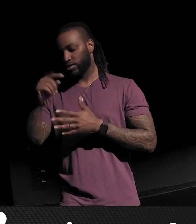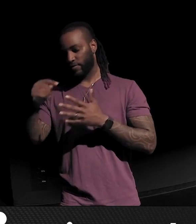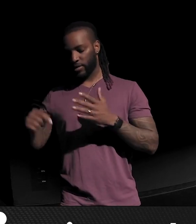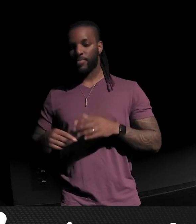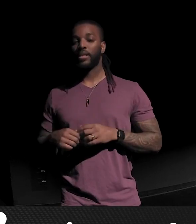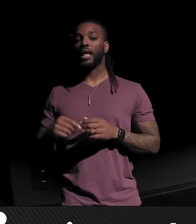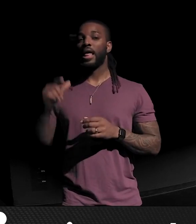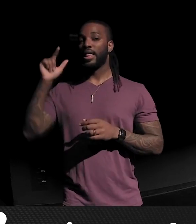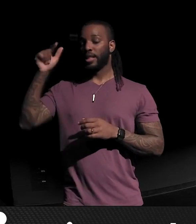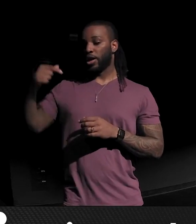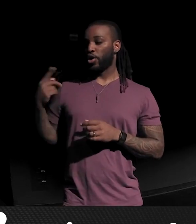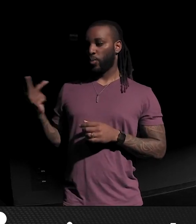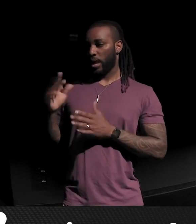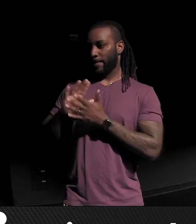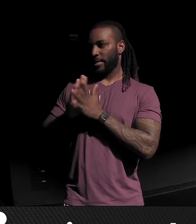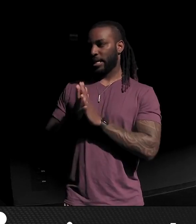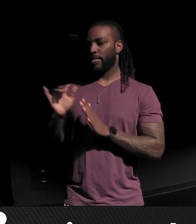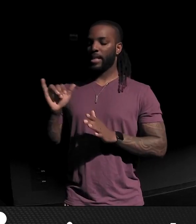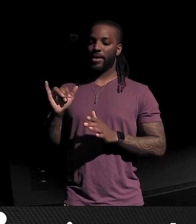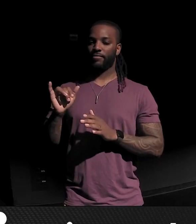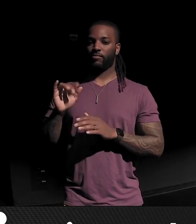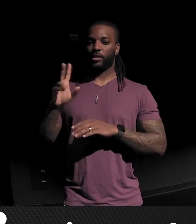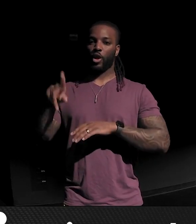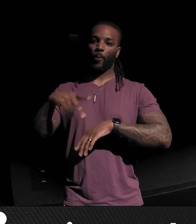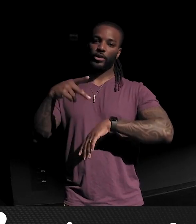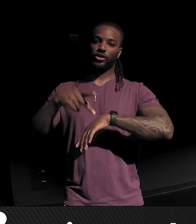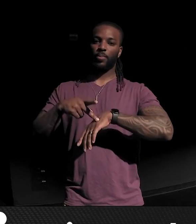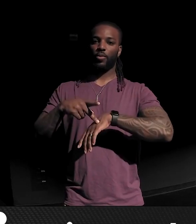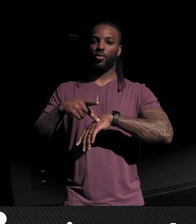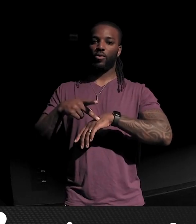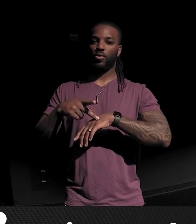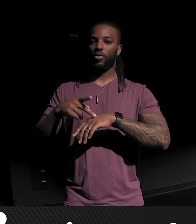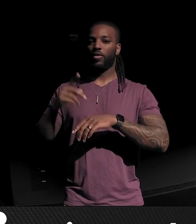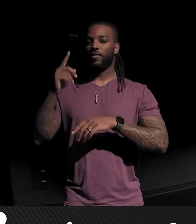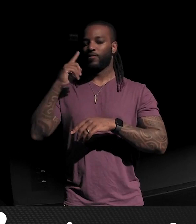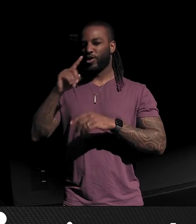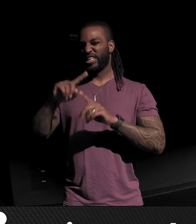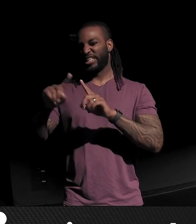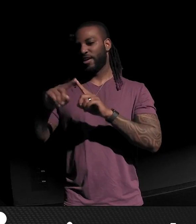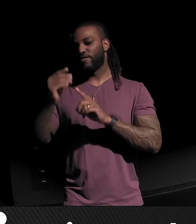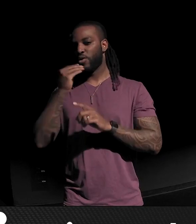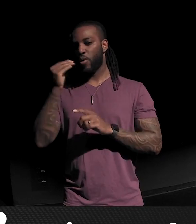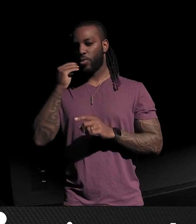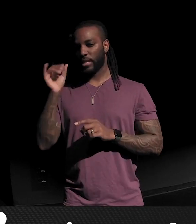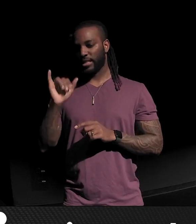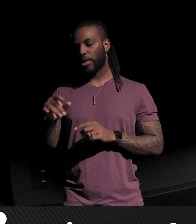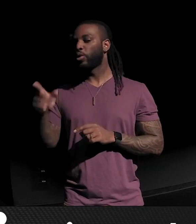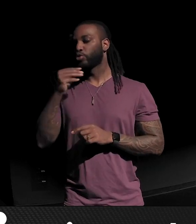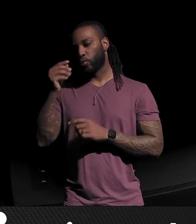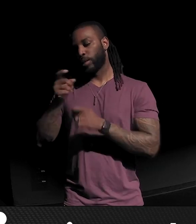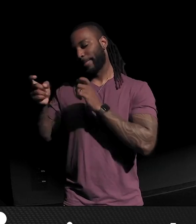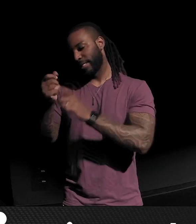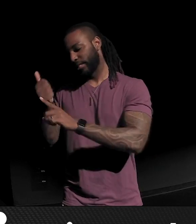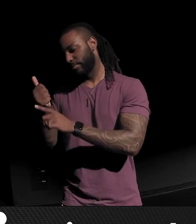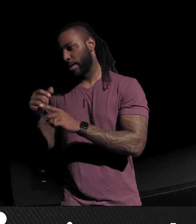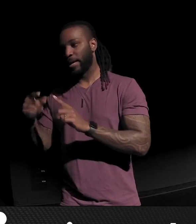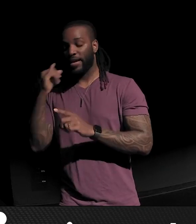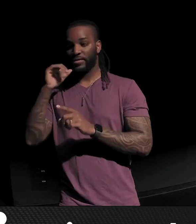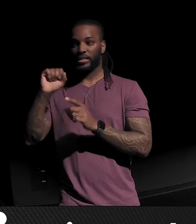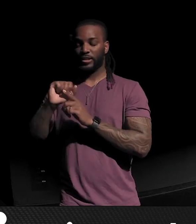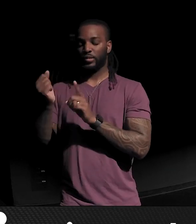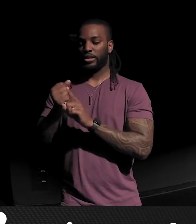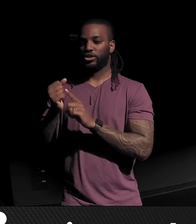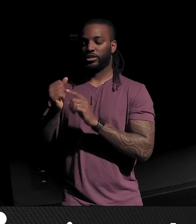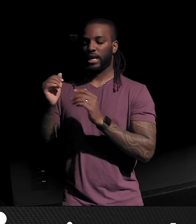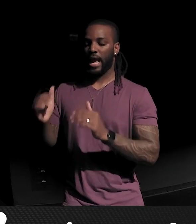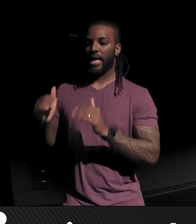eventually became like the principal over a series of homes like that. Those homes managed themselves, but when a situation escalated, then they